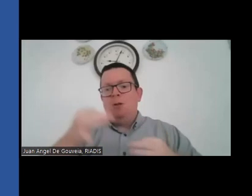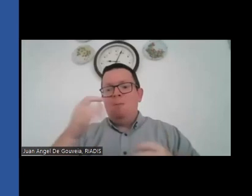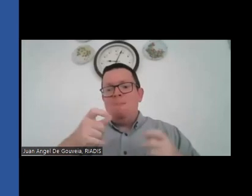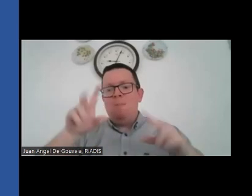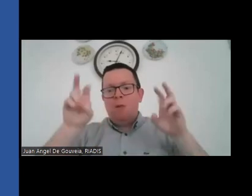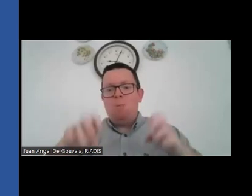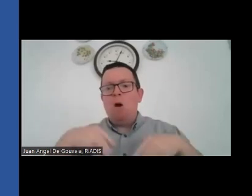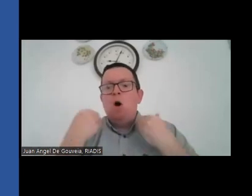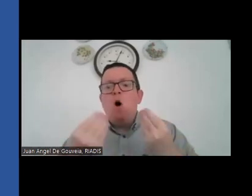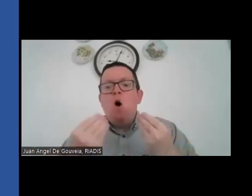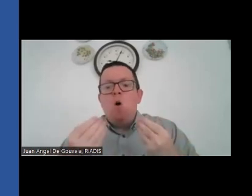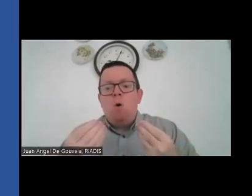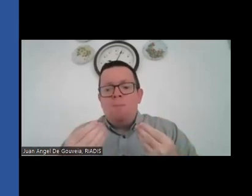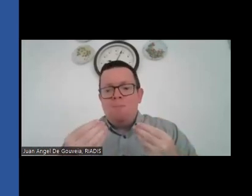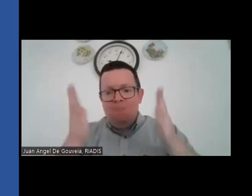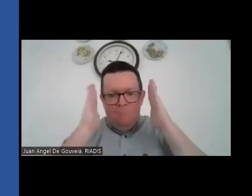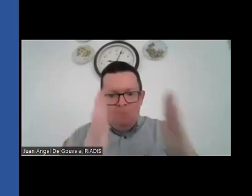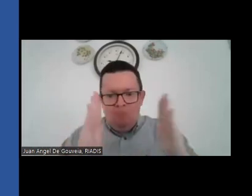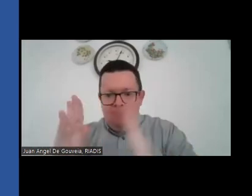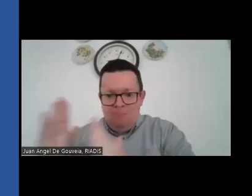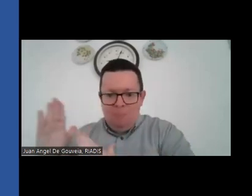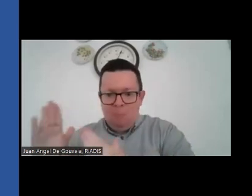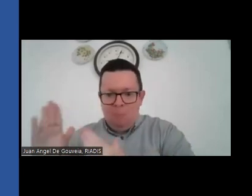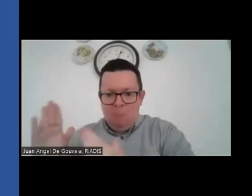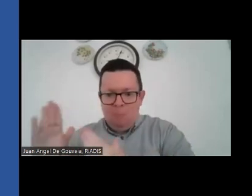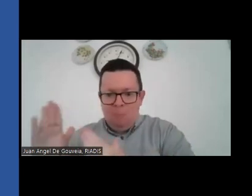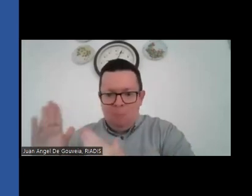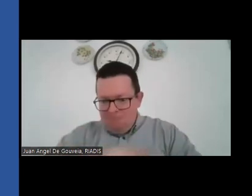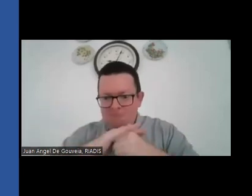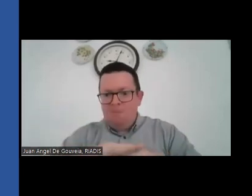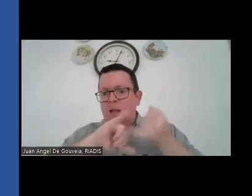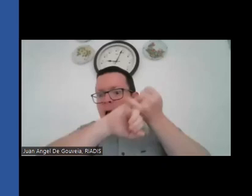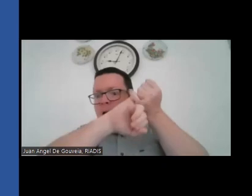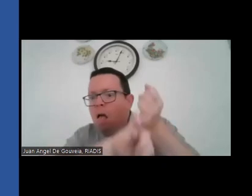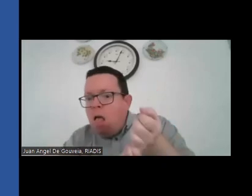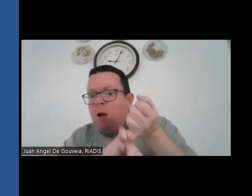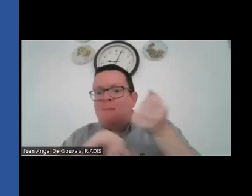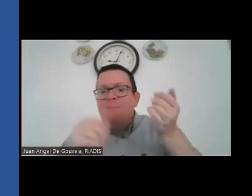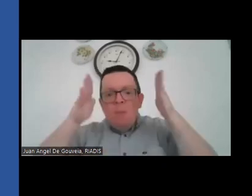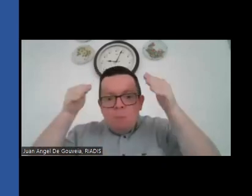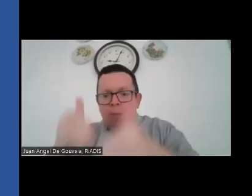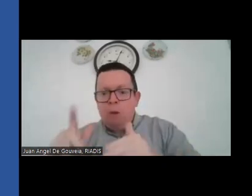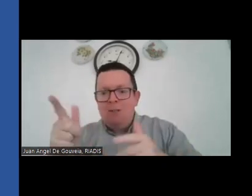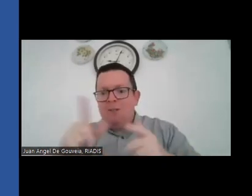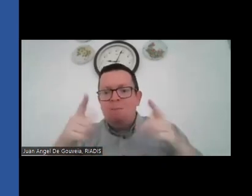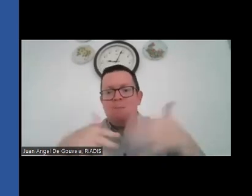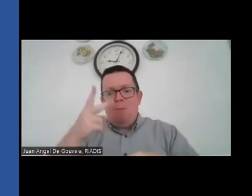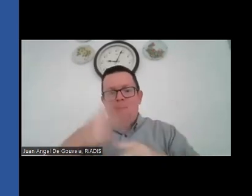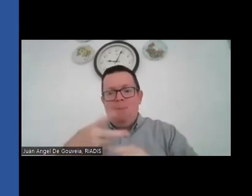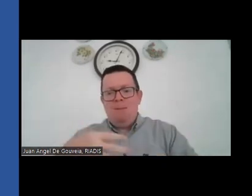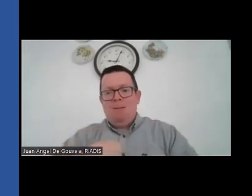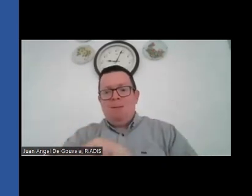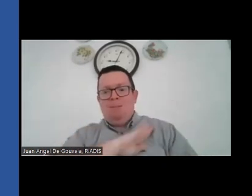plans, their vulnerability deepens and the response to victims after a disaster becomes